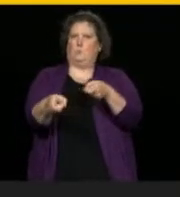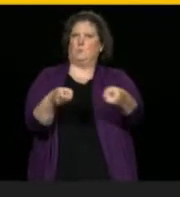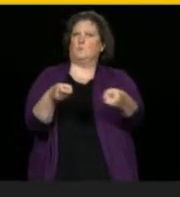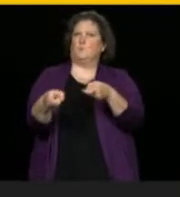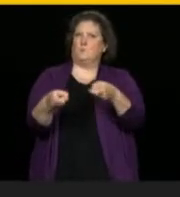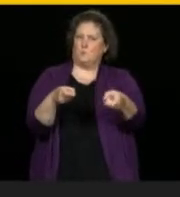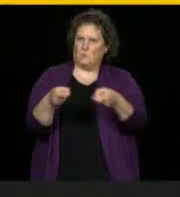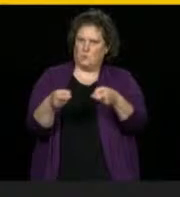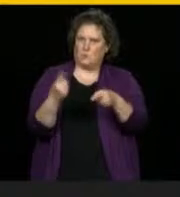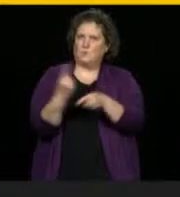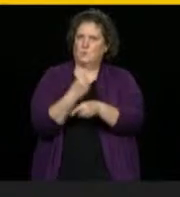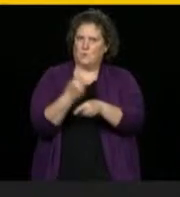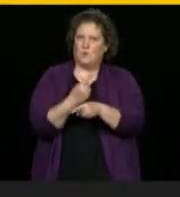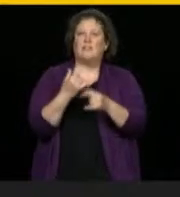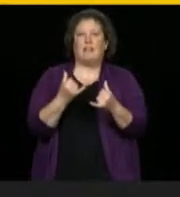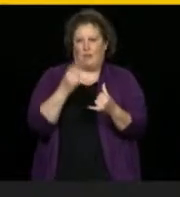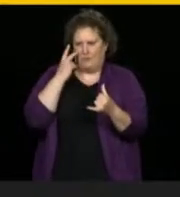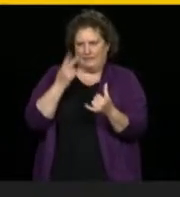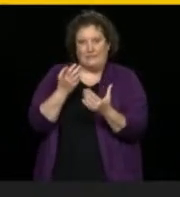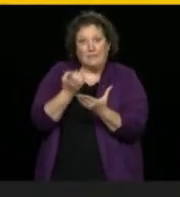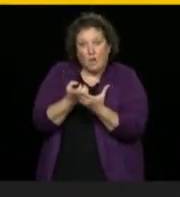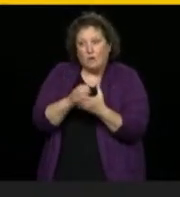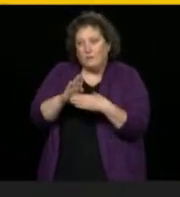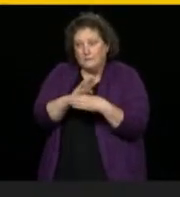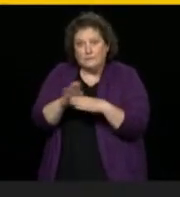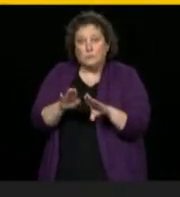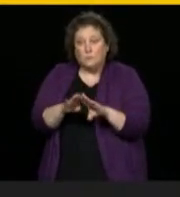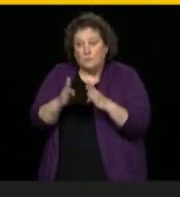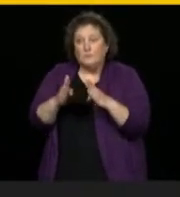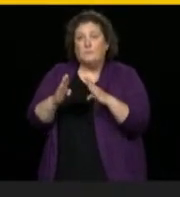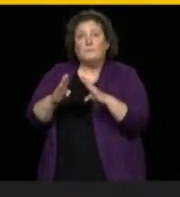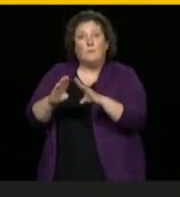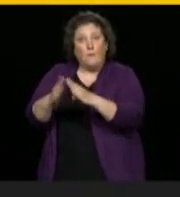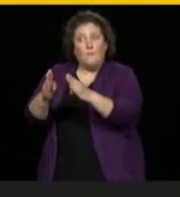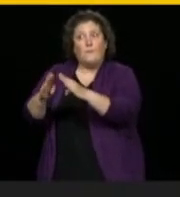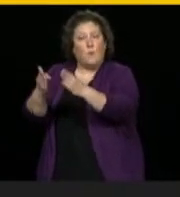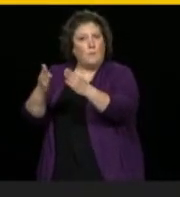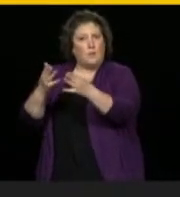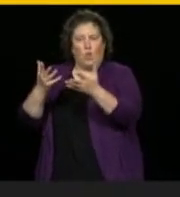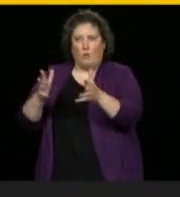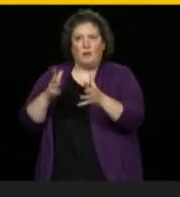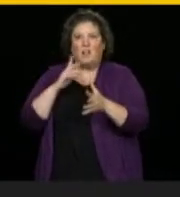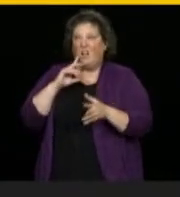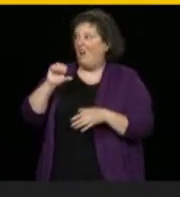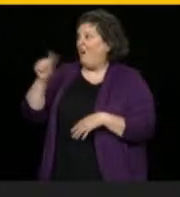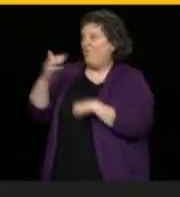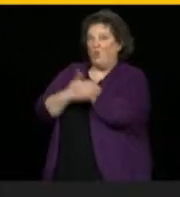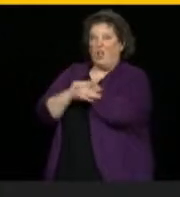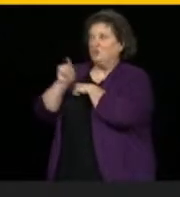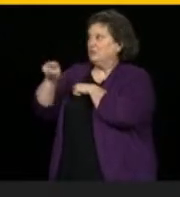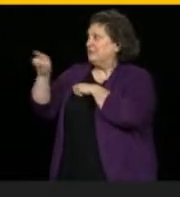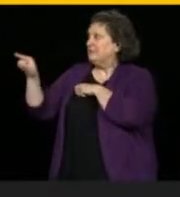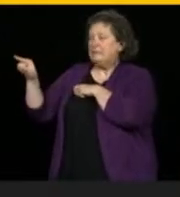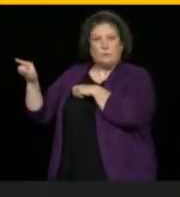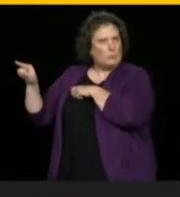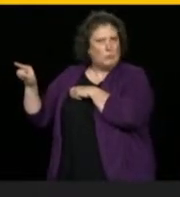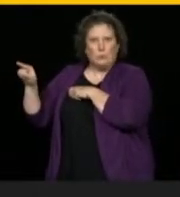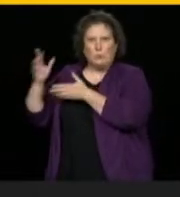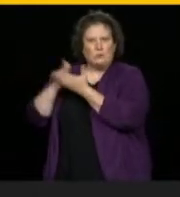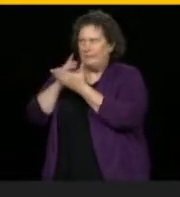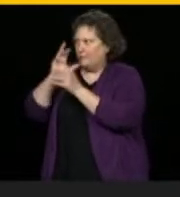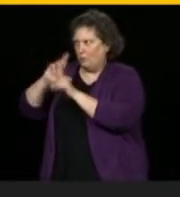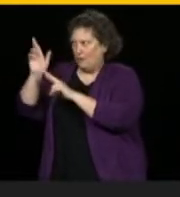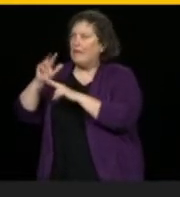economy in a strong position, unlike many of our other allies. Merci. On va maintenant passer au